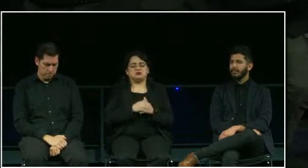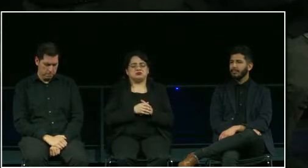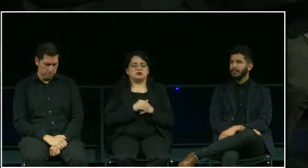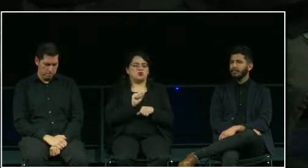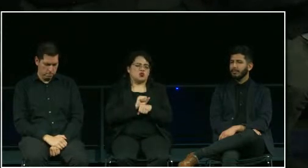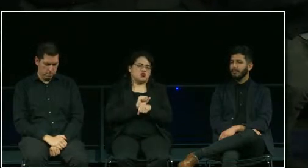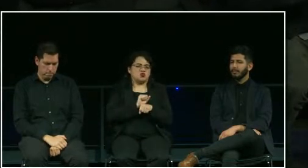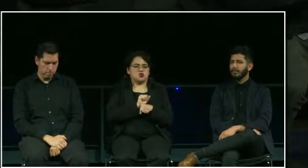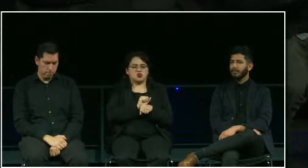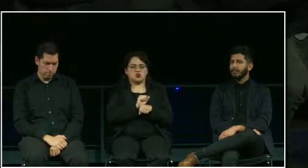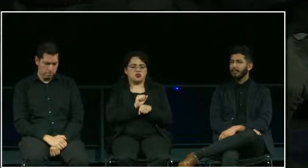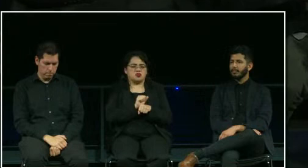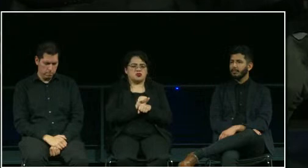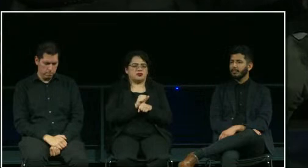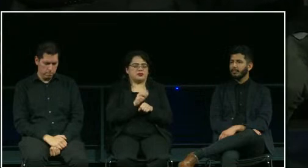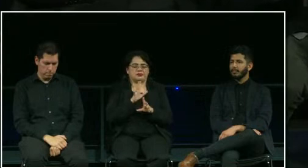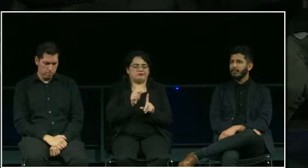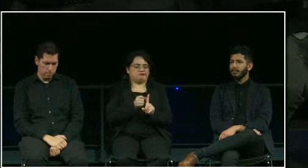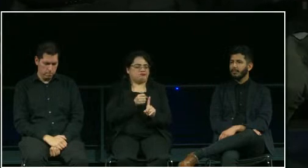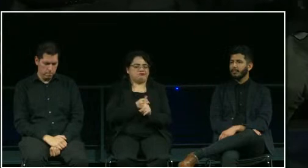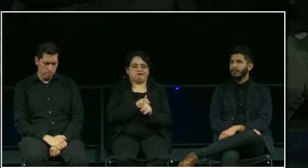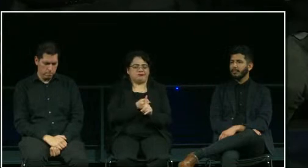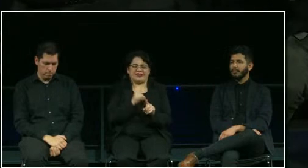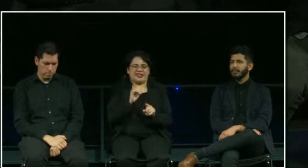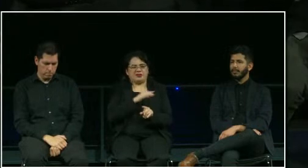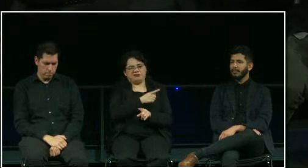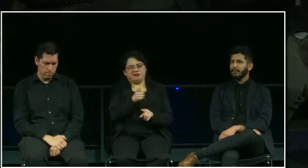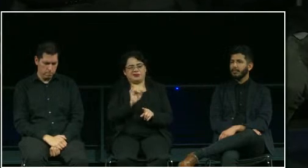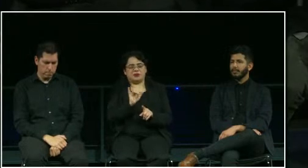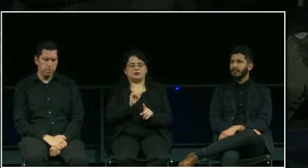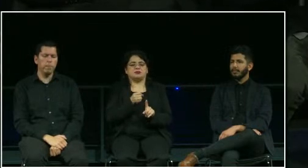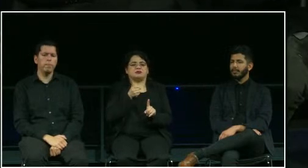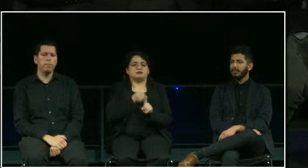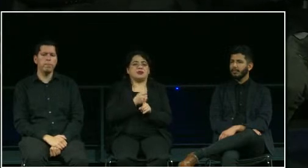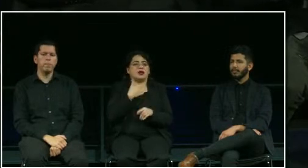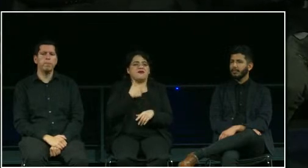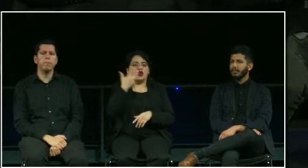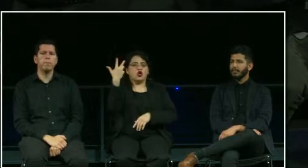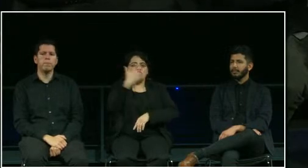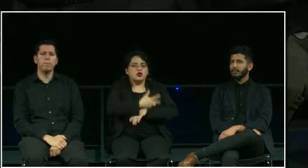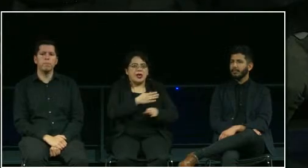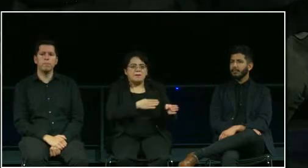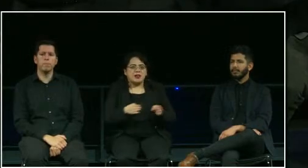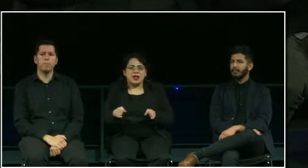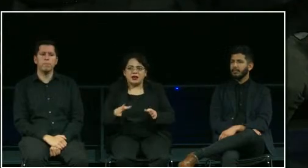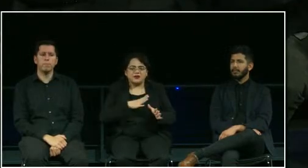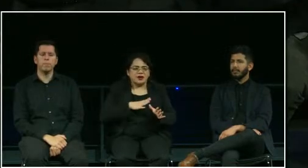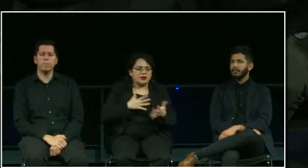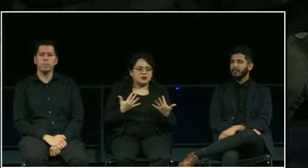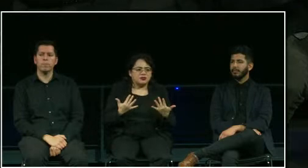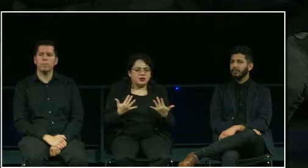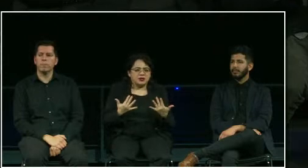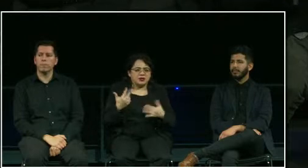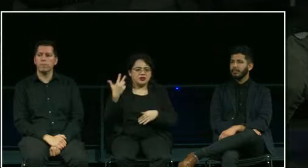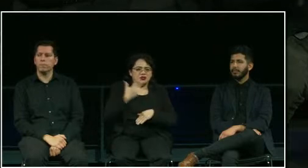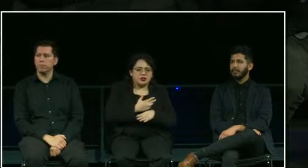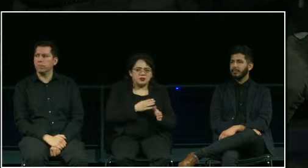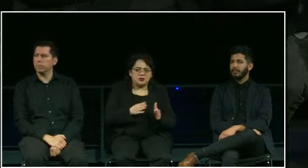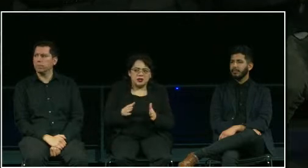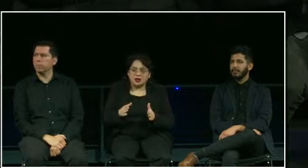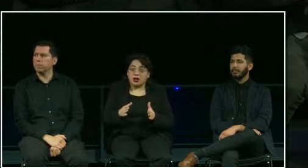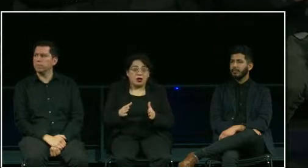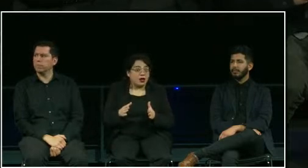and like everyone else, I think there was that moment, you had sort of a three-day plan, what's yeah. going to happen, and you know, it